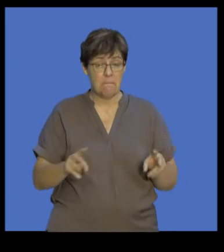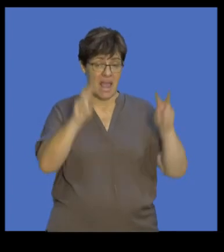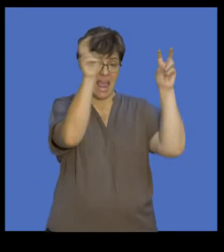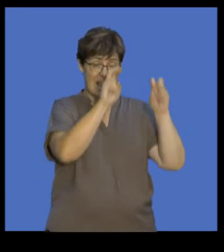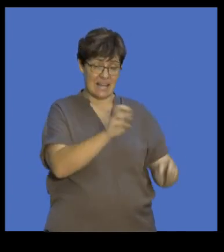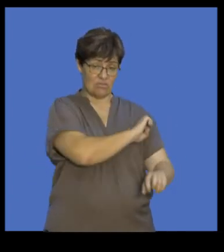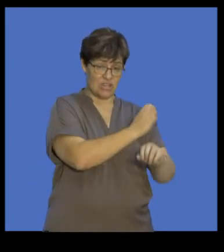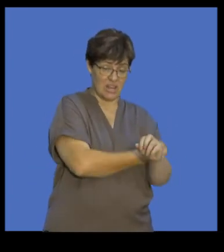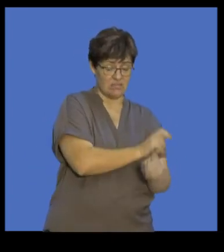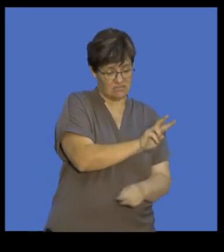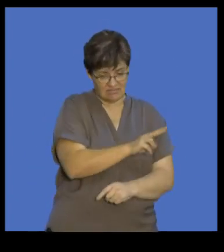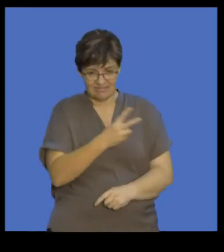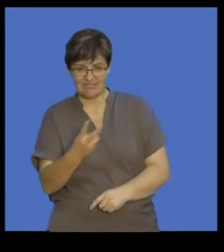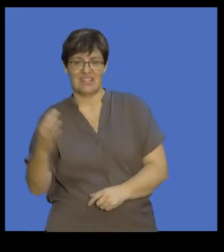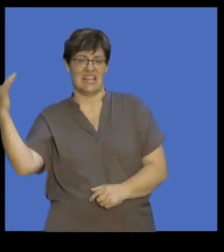convert,